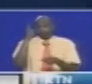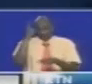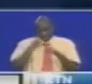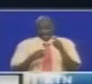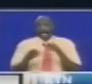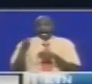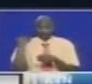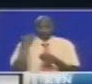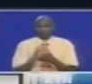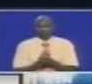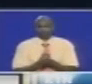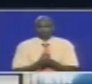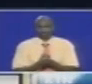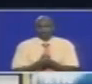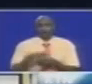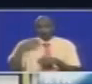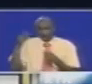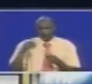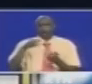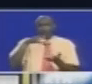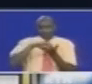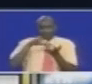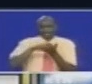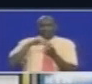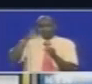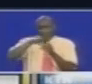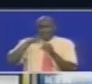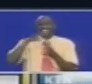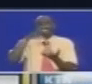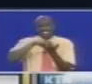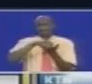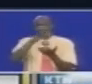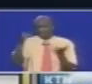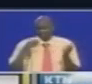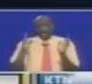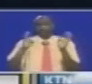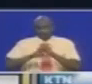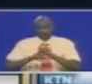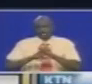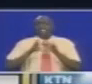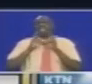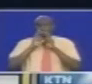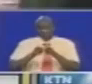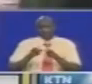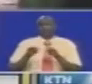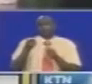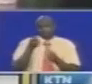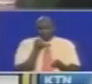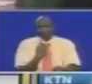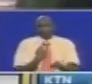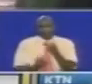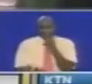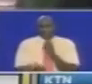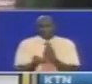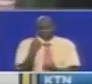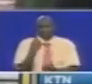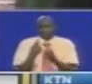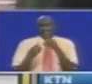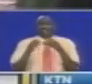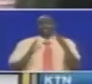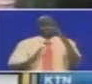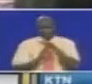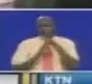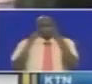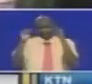ago. All polling stations countrywide were closed, and the results were streaming in. None of the top